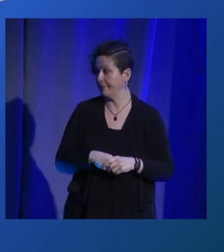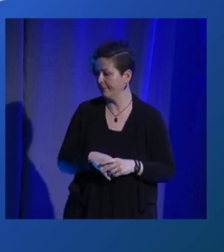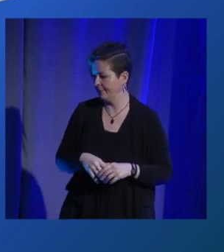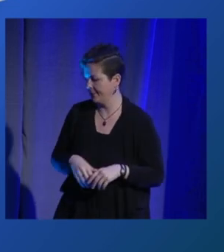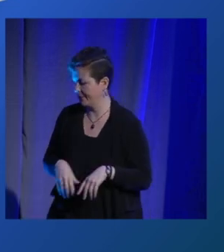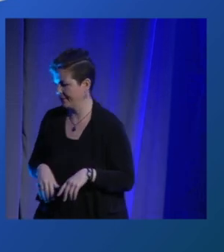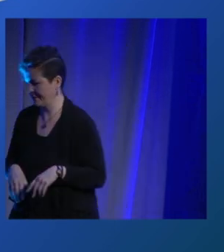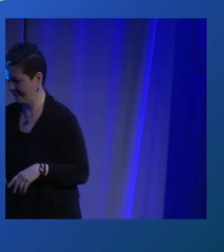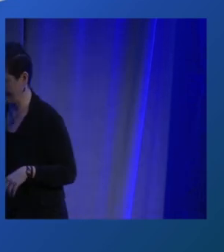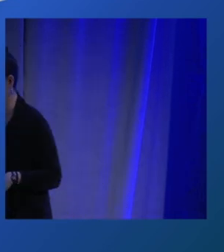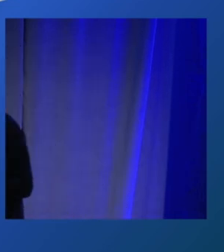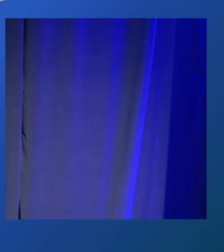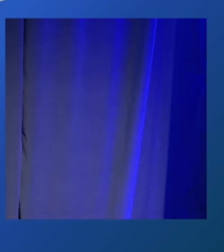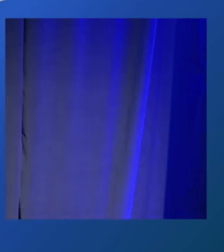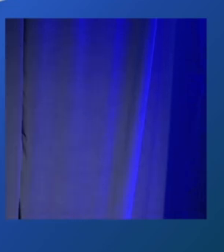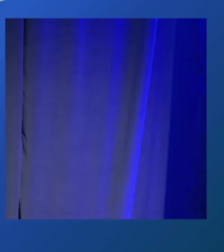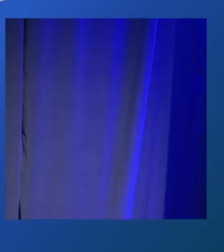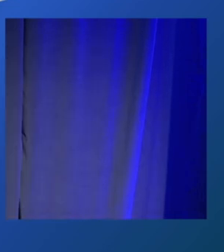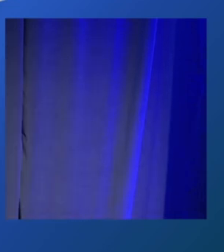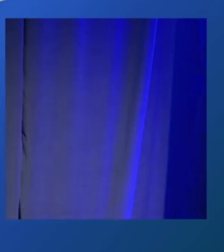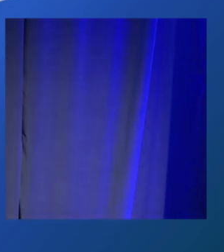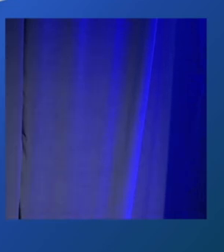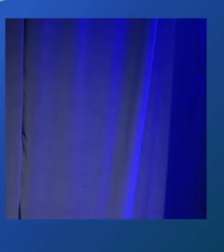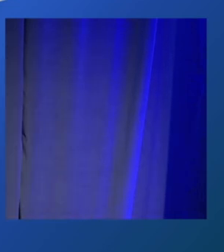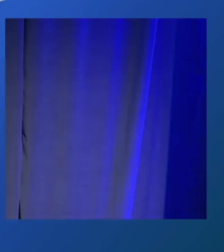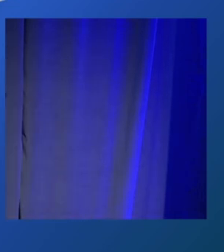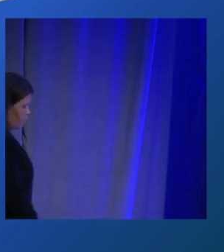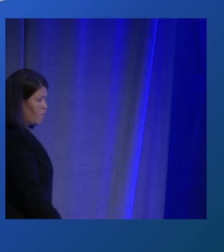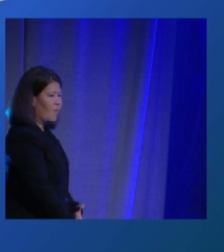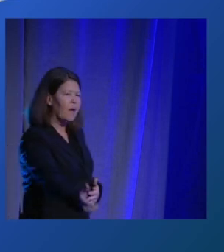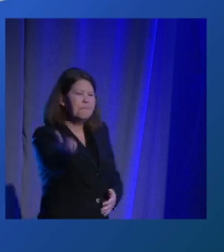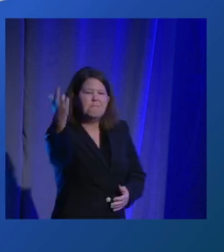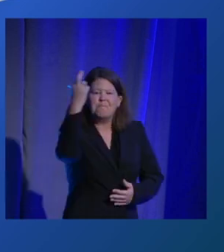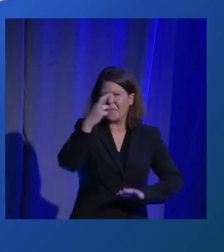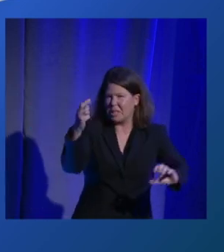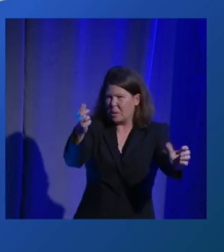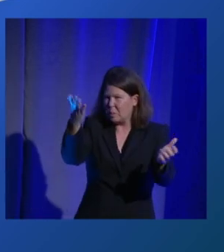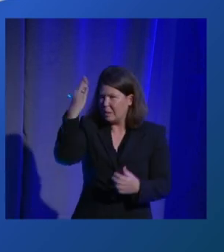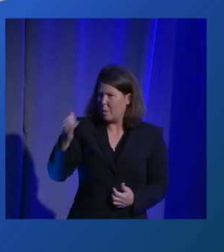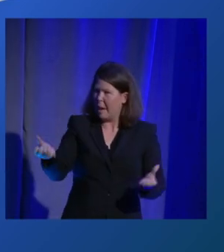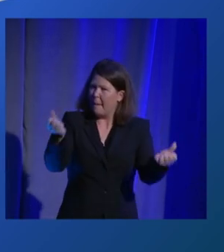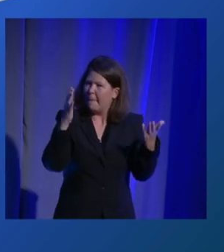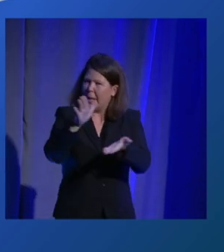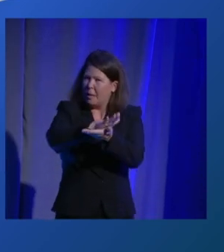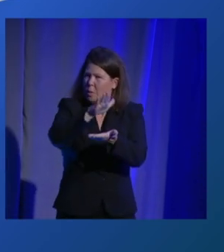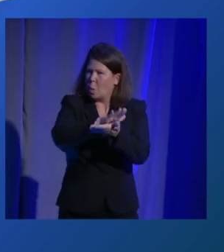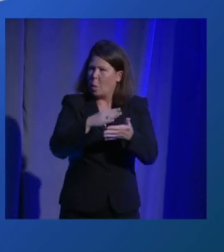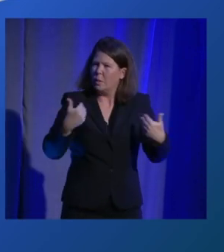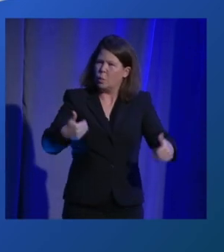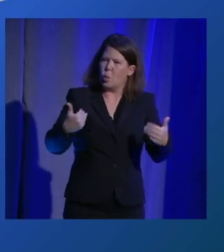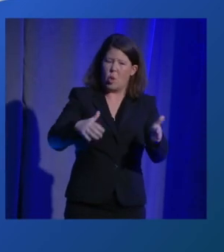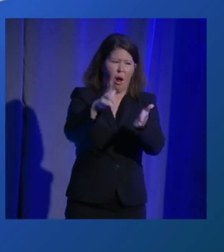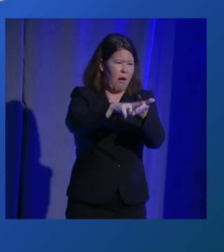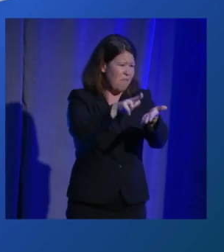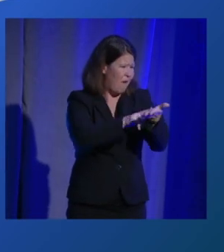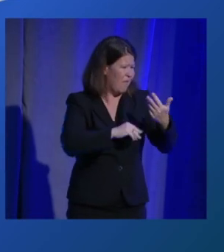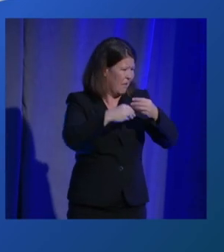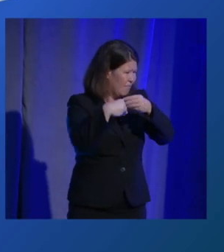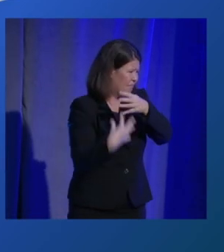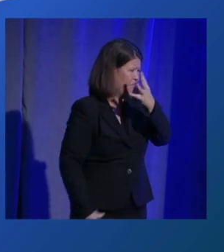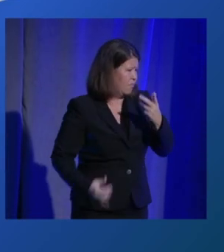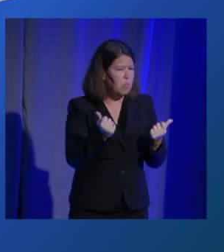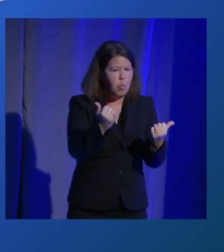enrolled throughout the country right it's higher order thinking right from a strategic level what's the difference between